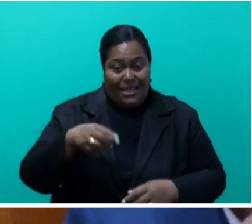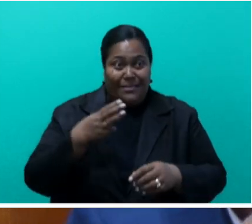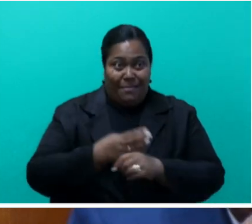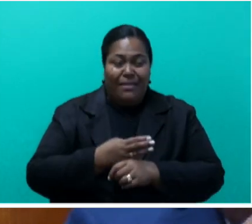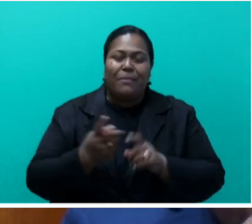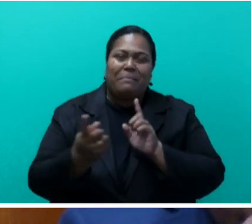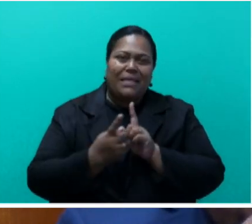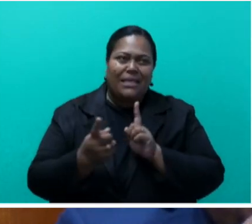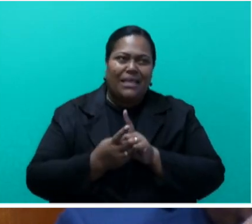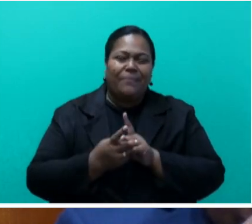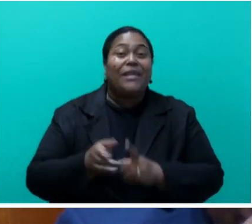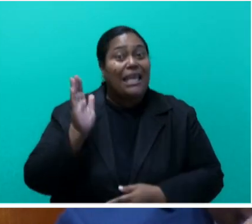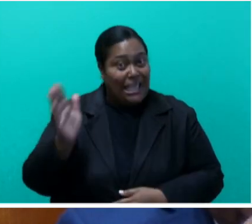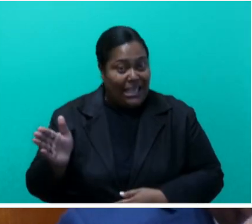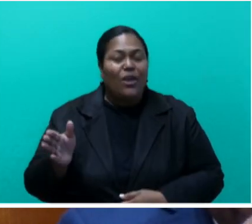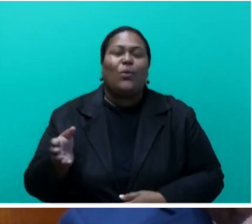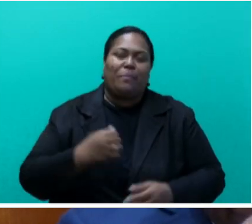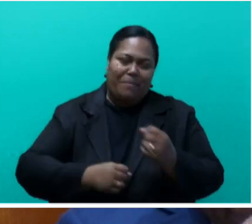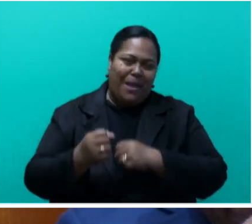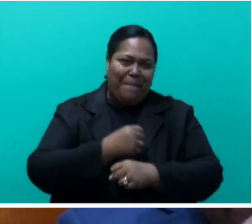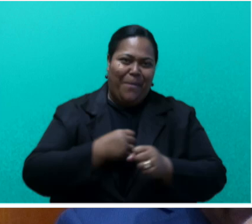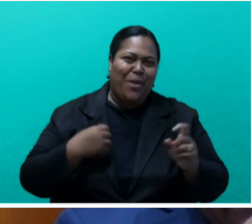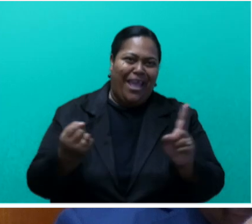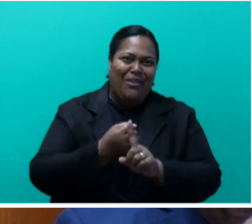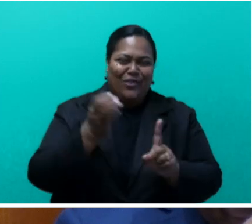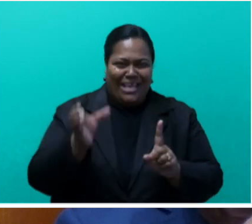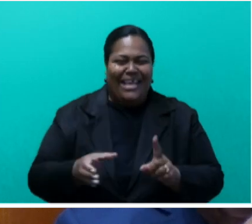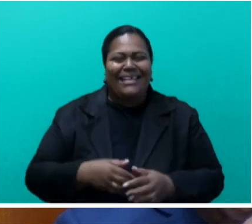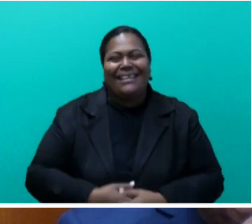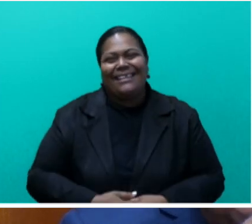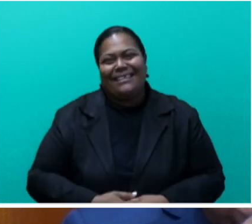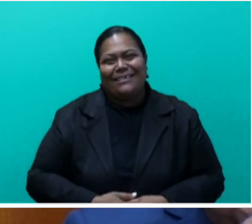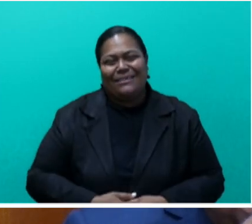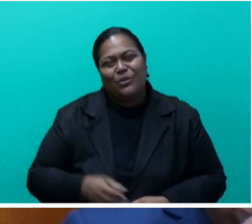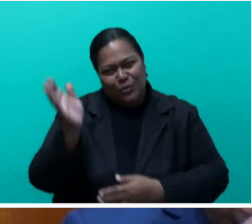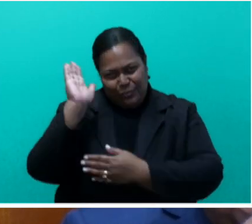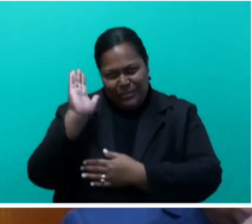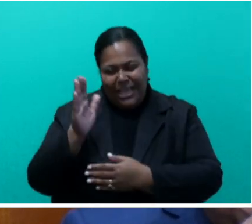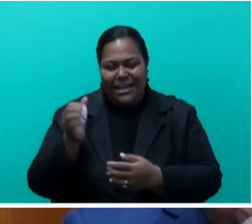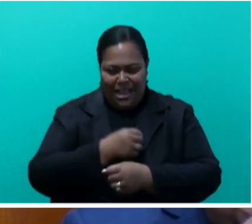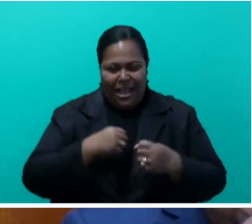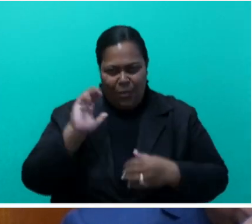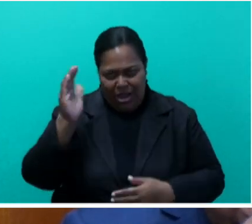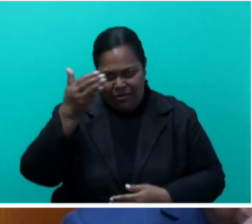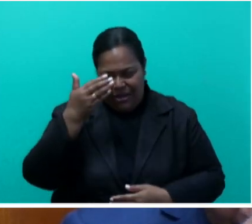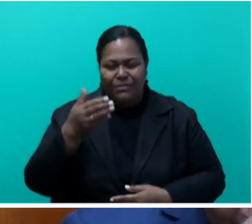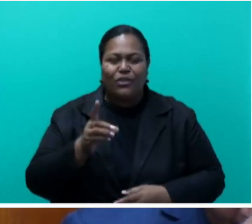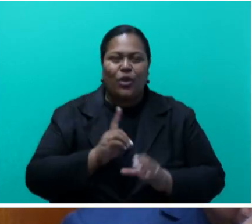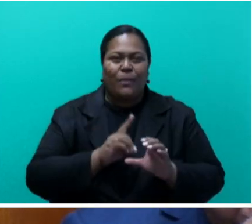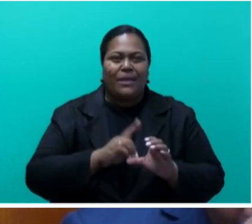will certainly be our advocate to present our outcomes document, Honorable